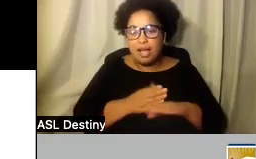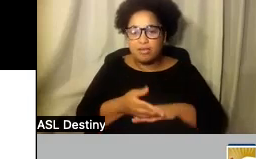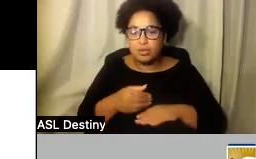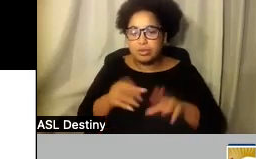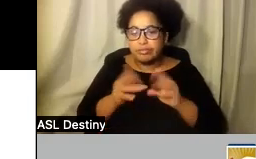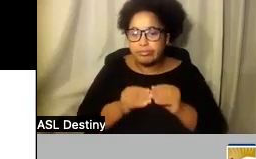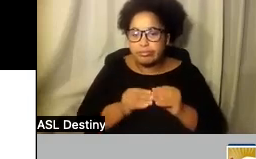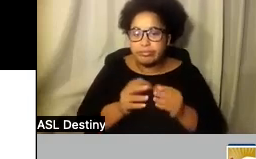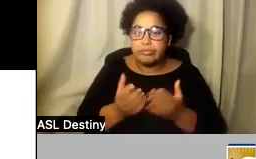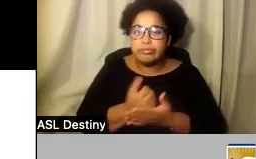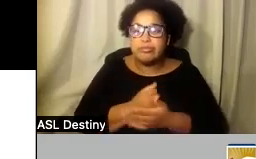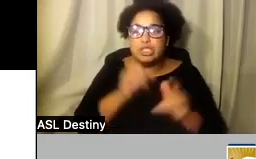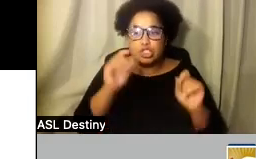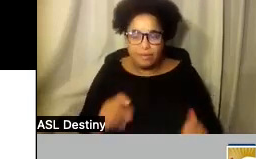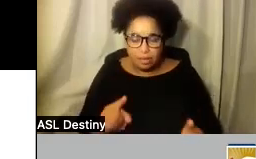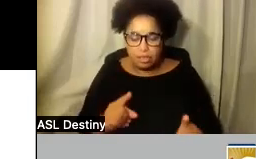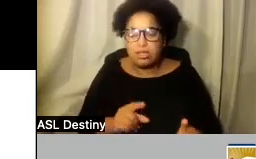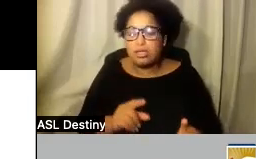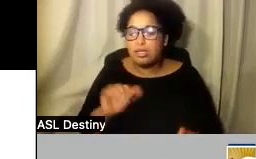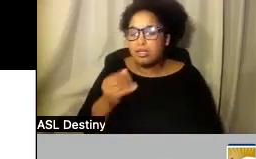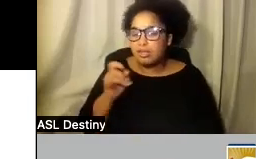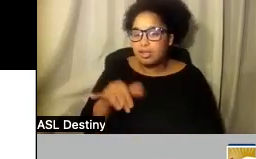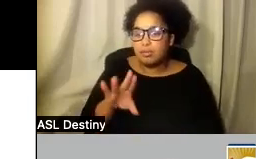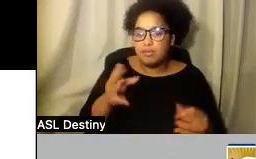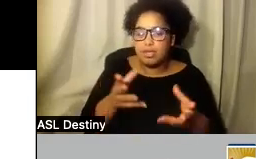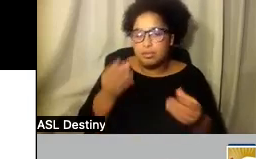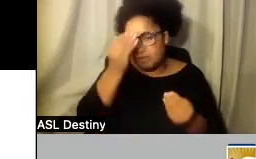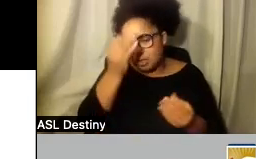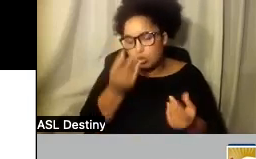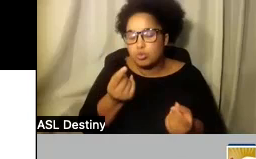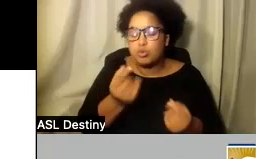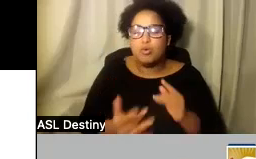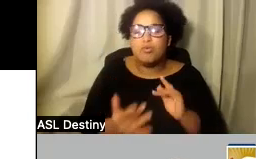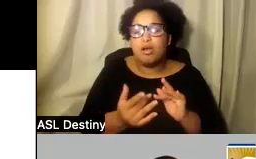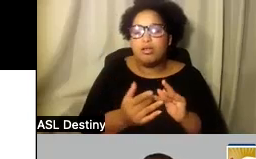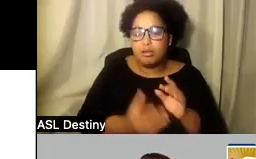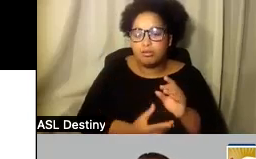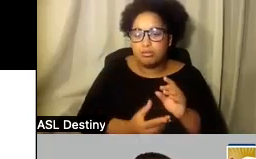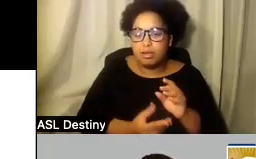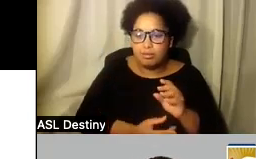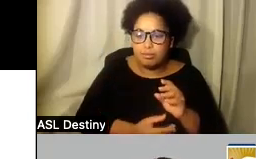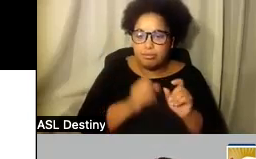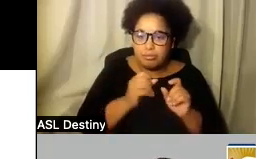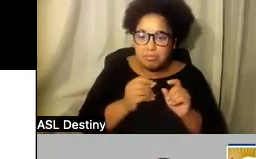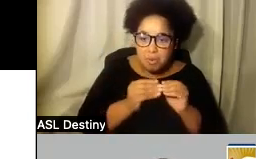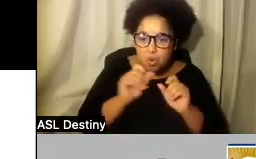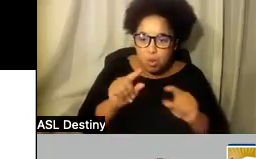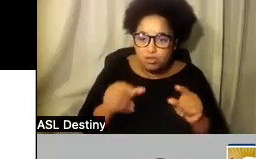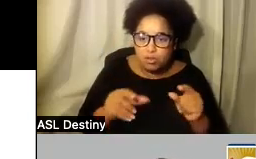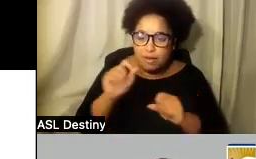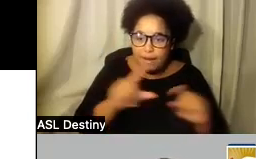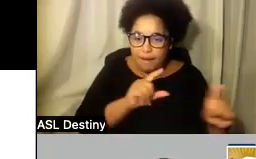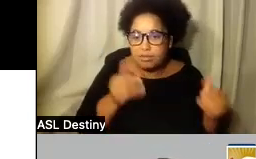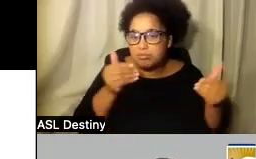the survey. Anthony provided some information, but you can also reach out and ask additional questions. I want to thank